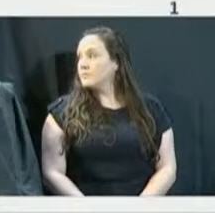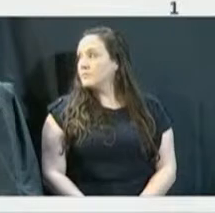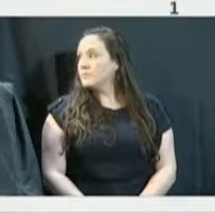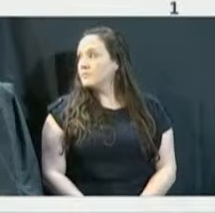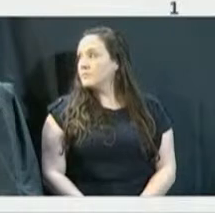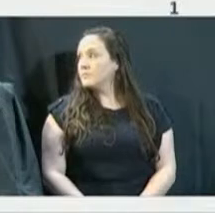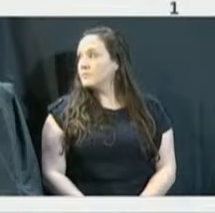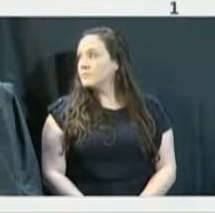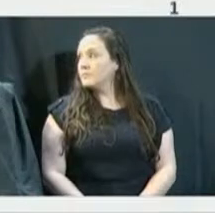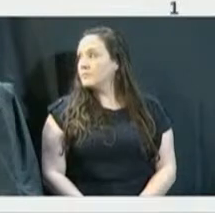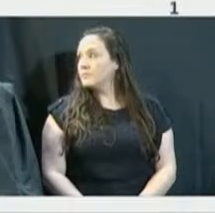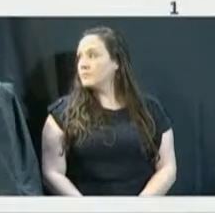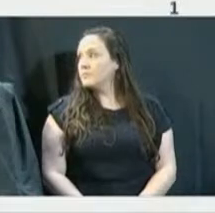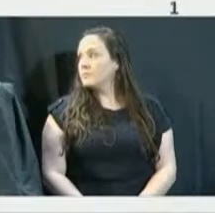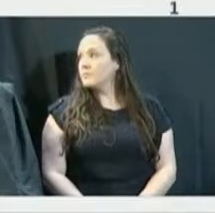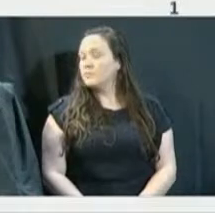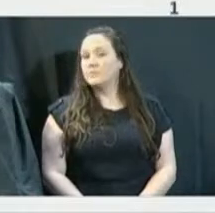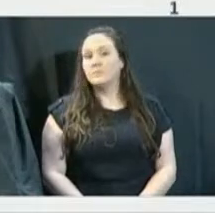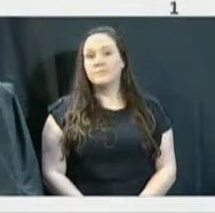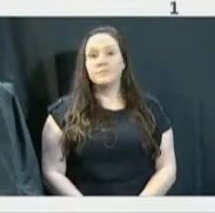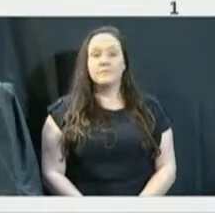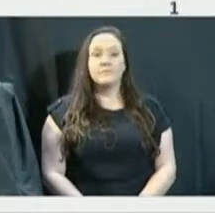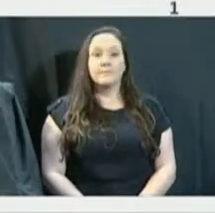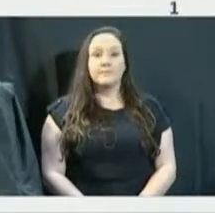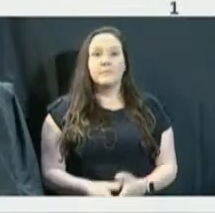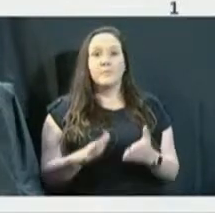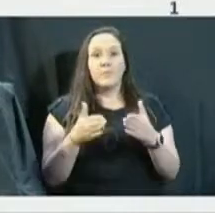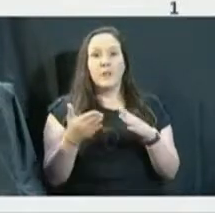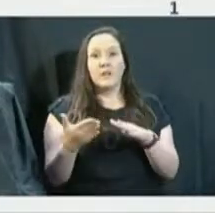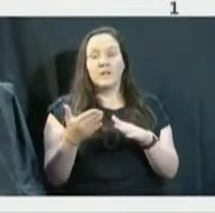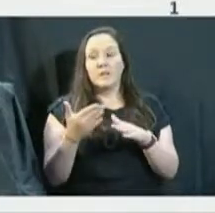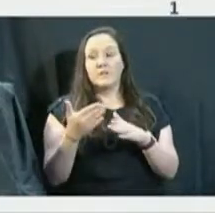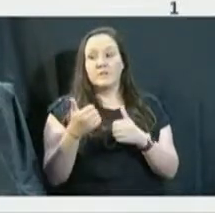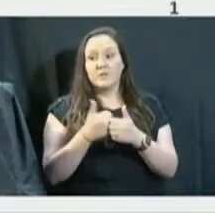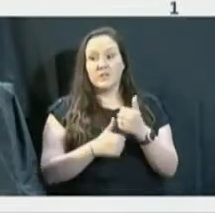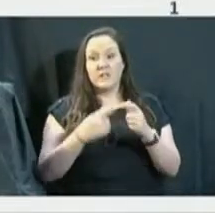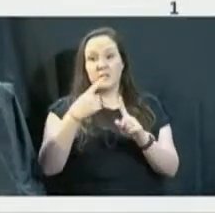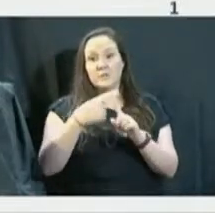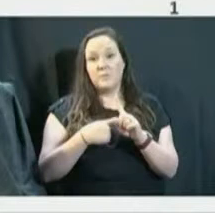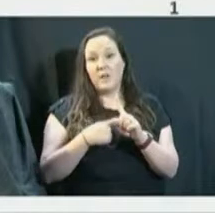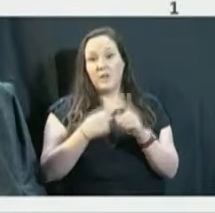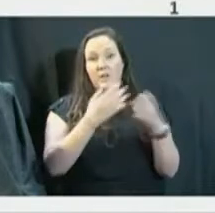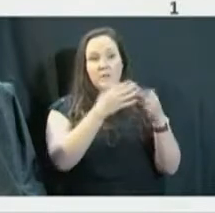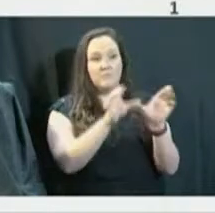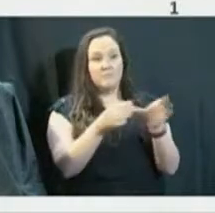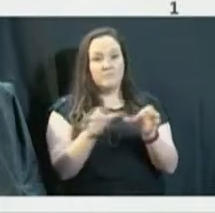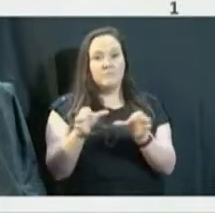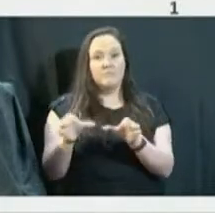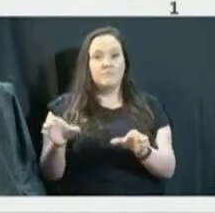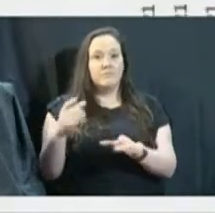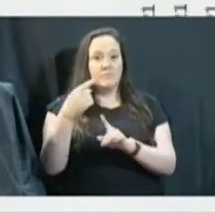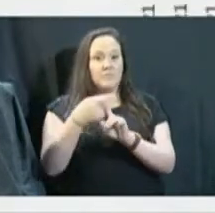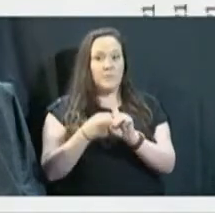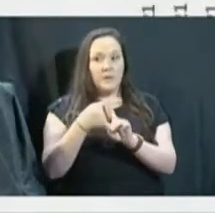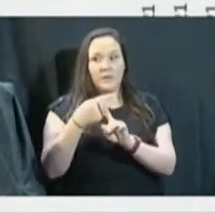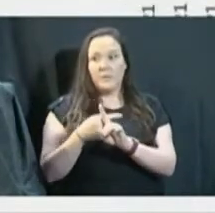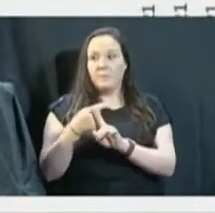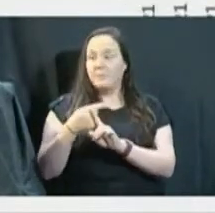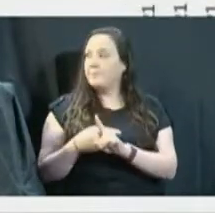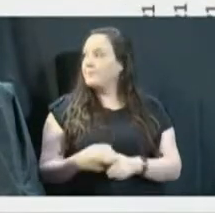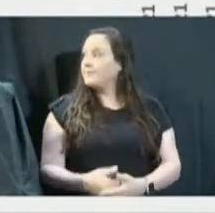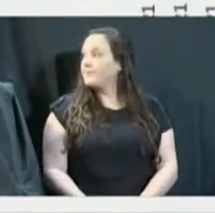Yeah. So that's deaths by month. Those deaths are broken down by month. It took me a minute when I looked at this the first